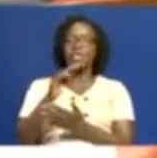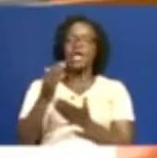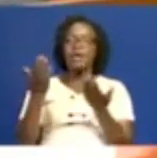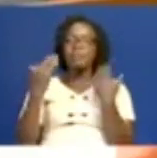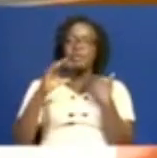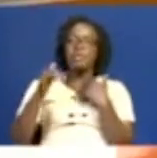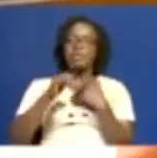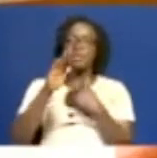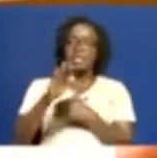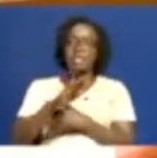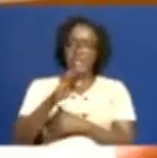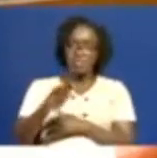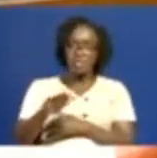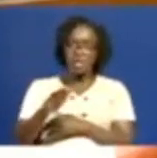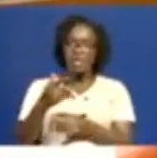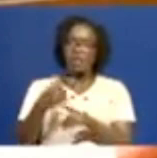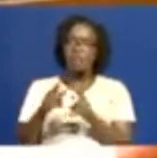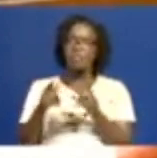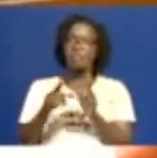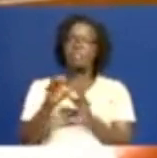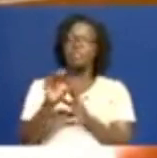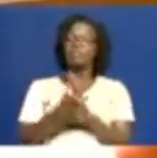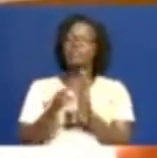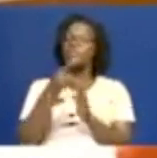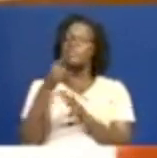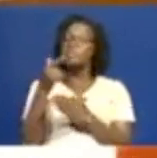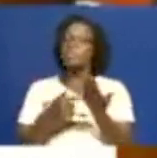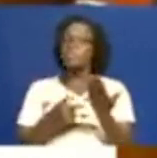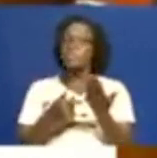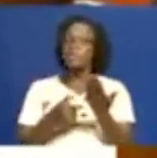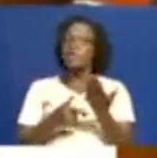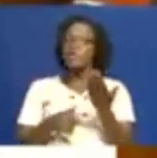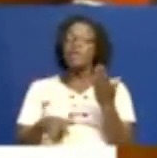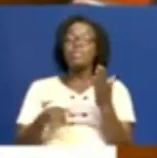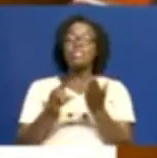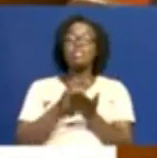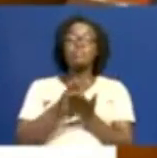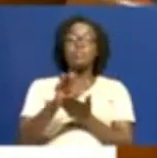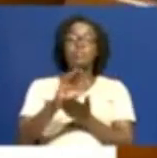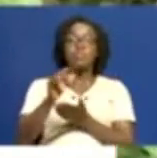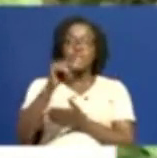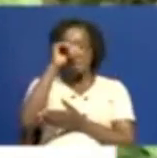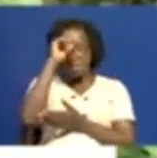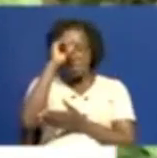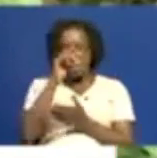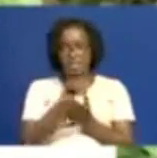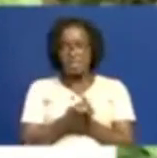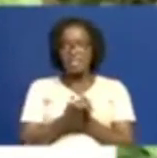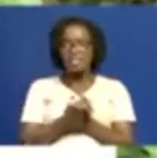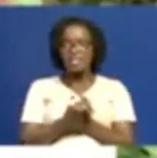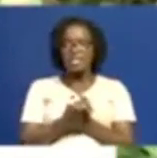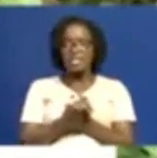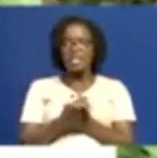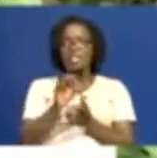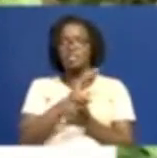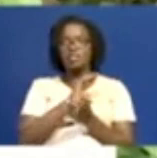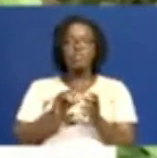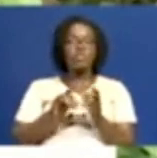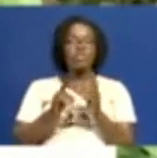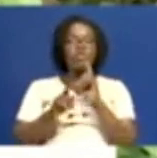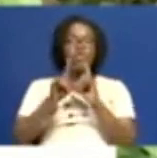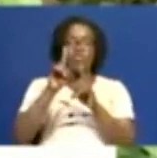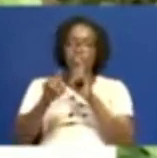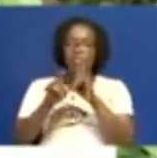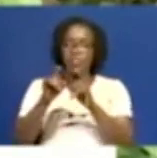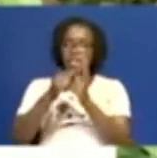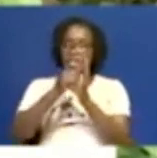Assembly. But what does the constitution say on the suspension of the county government? Commission of inquiry. You remember, like in the